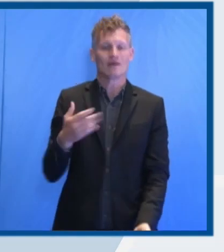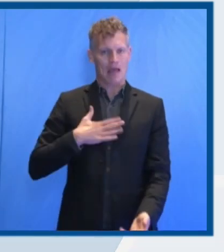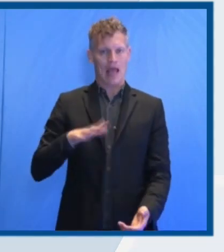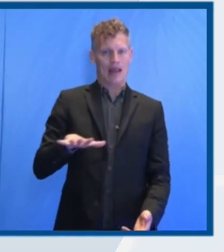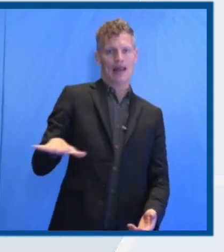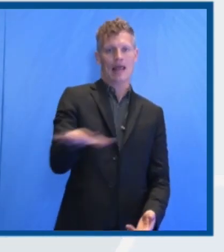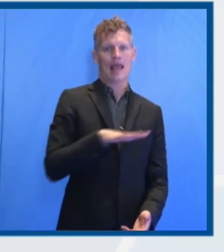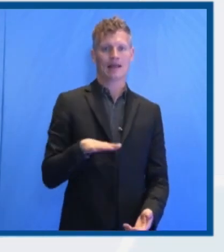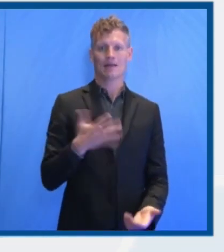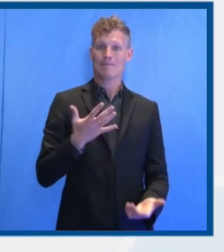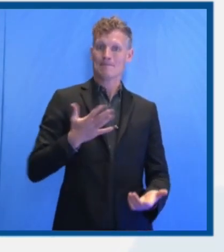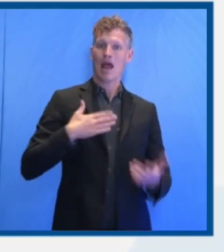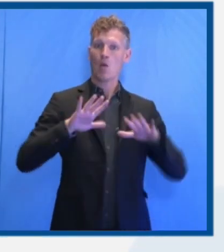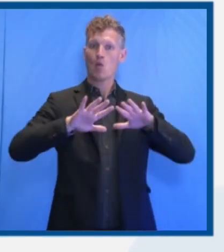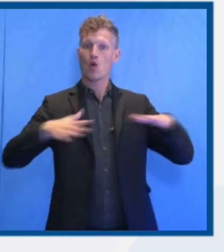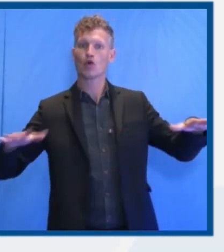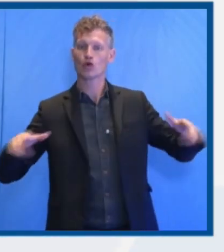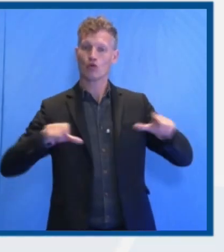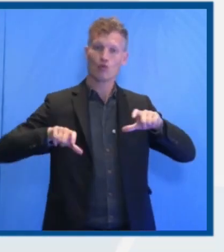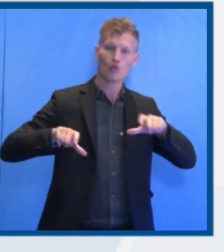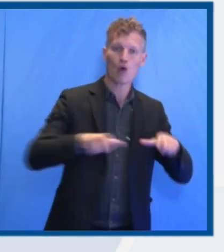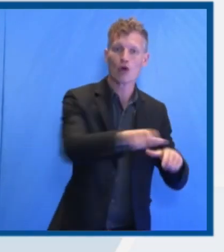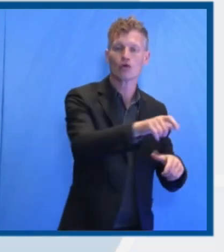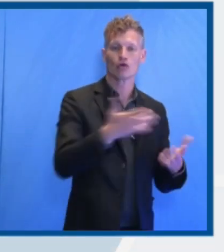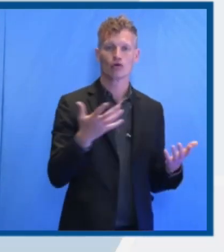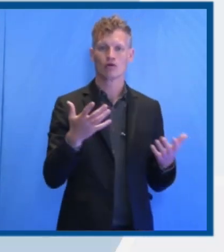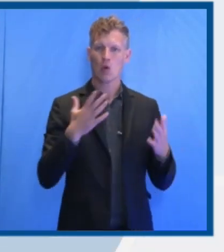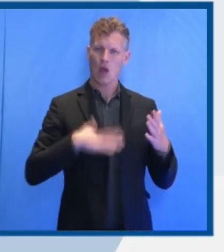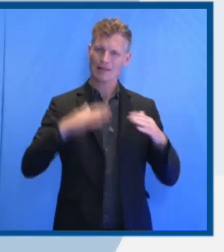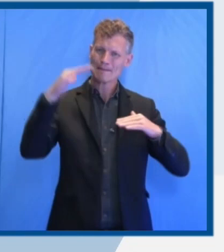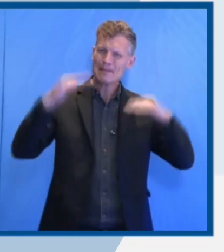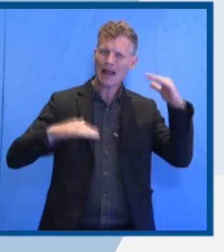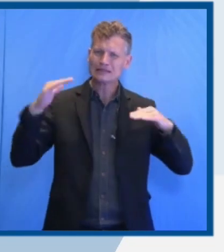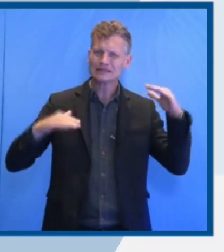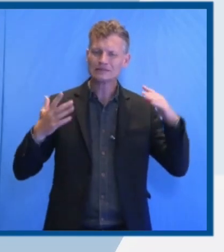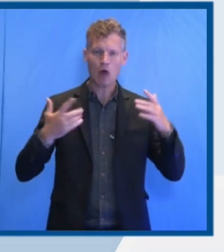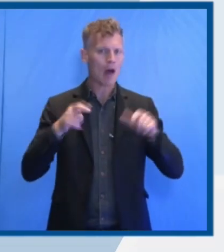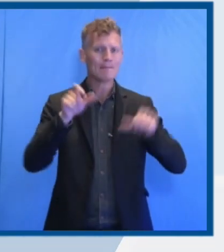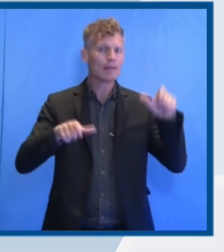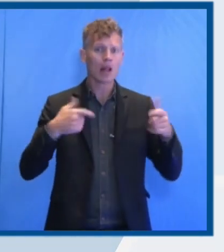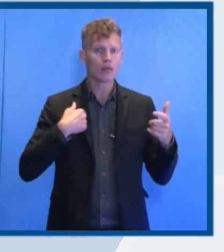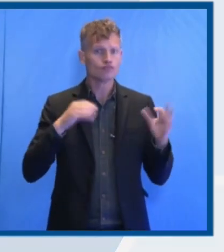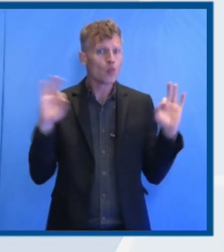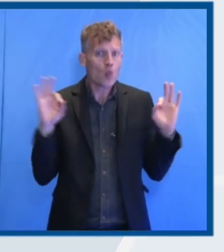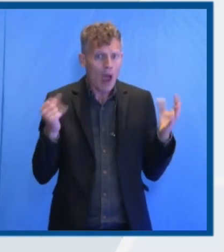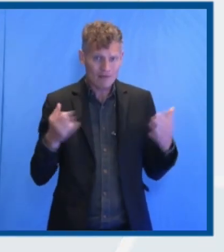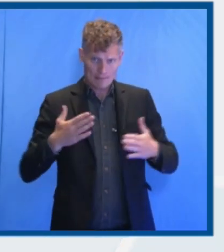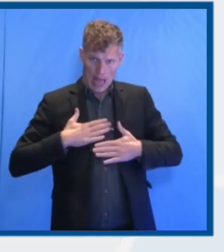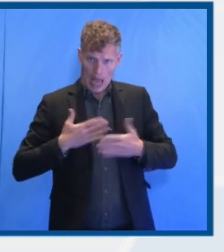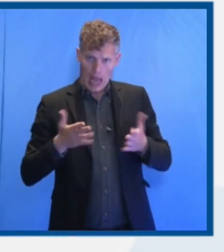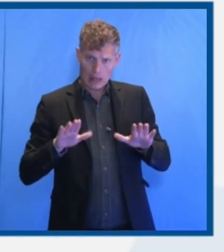an equitable way, that it has a balanced approach, that it's delivered across a wide